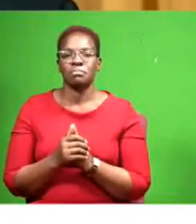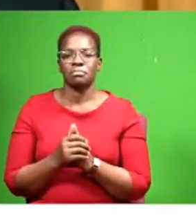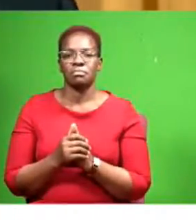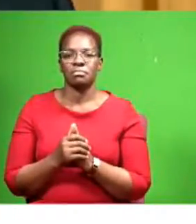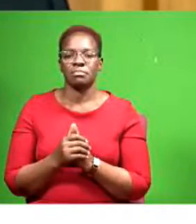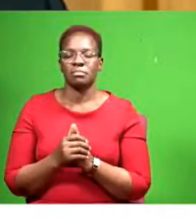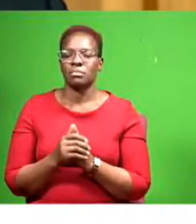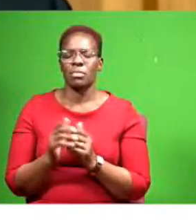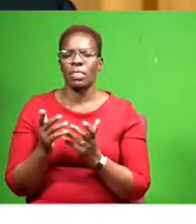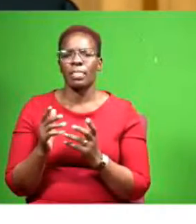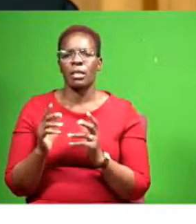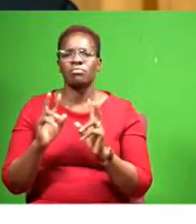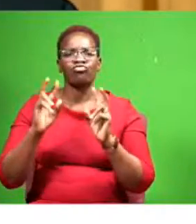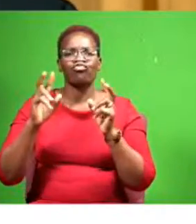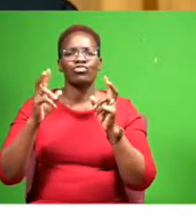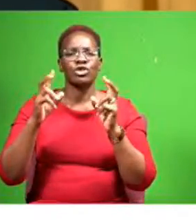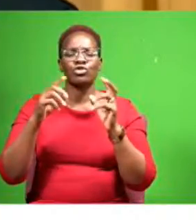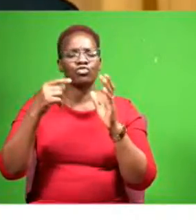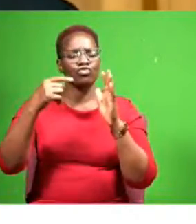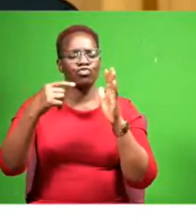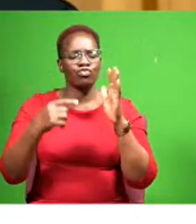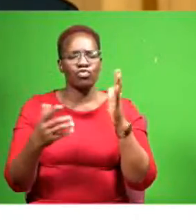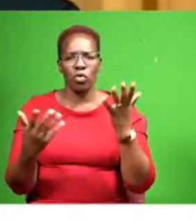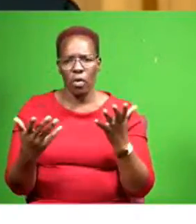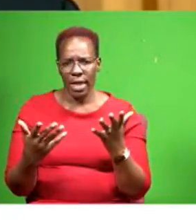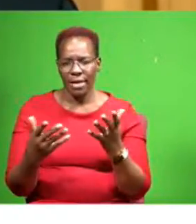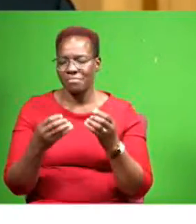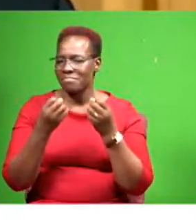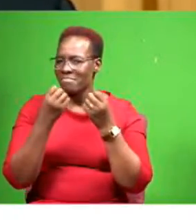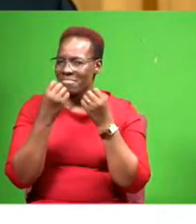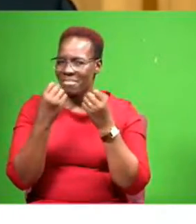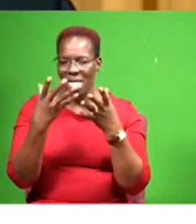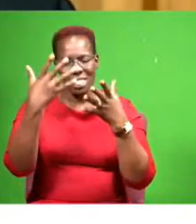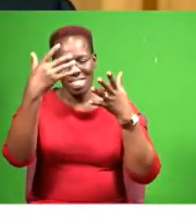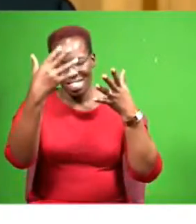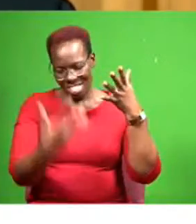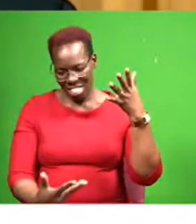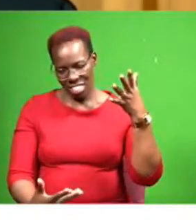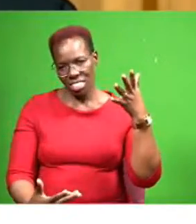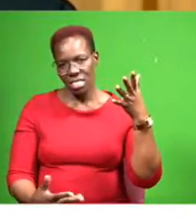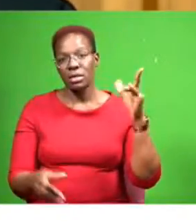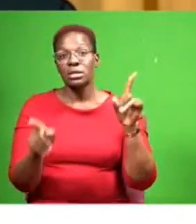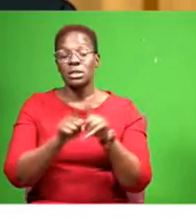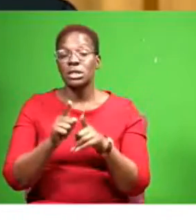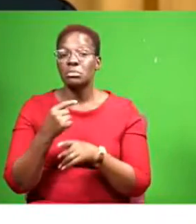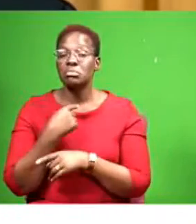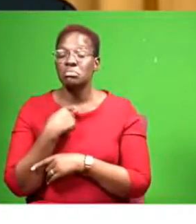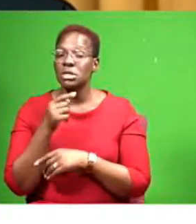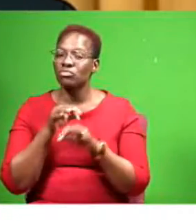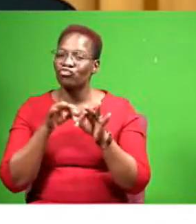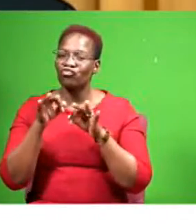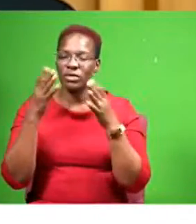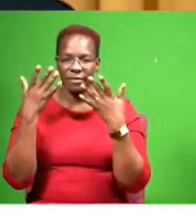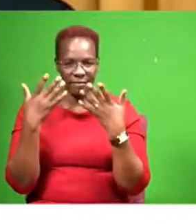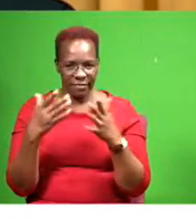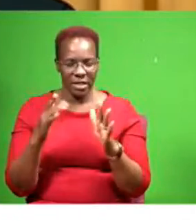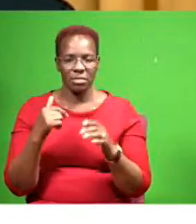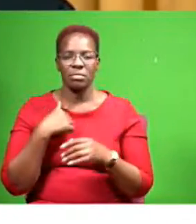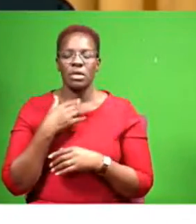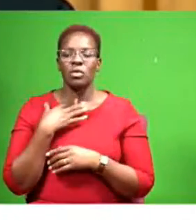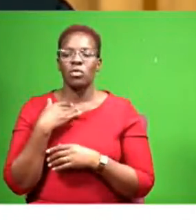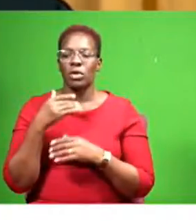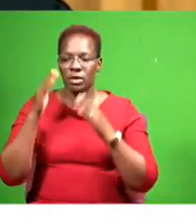The issues that were raised in the appeals are many, and as I've already explained, I will just focus